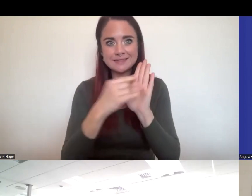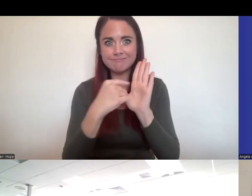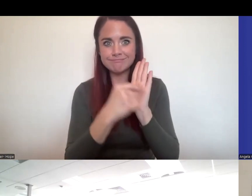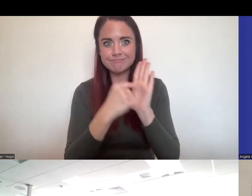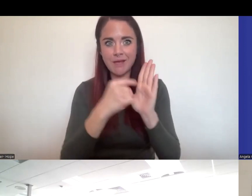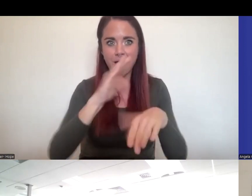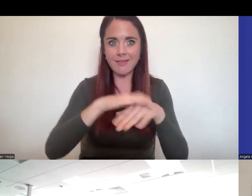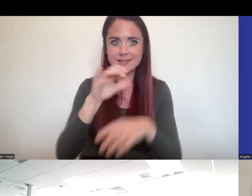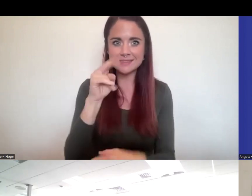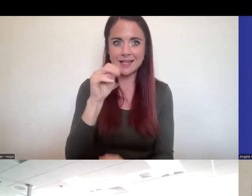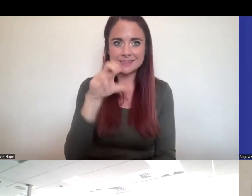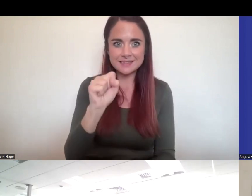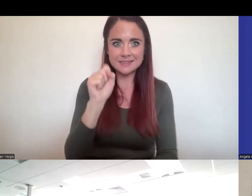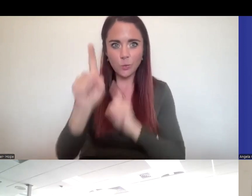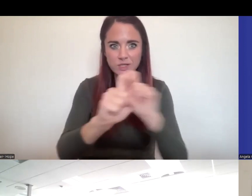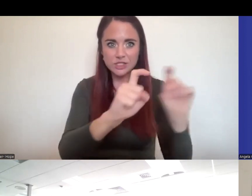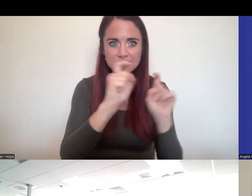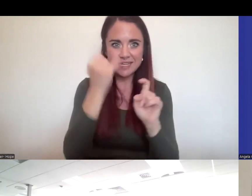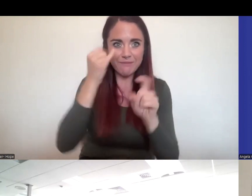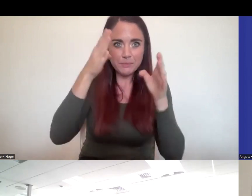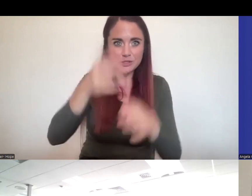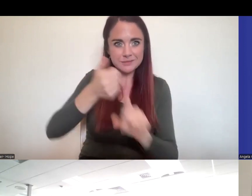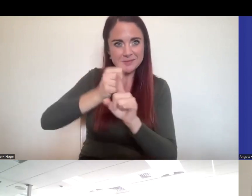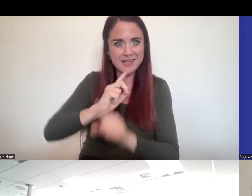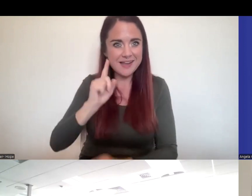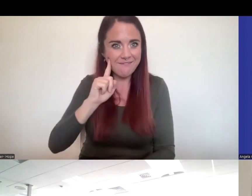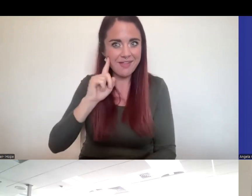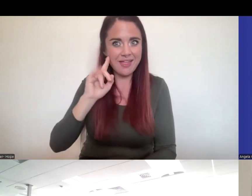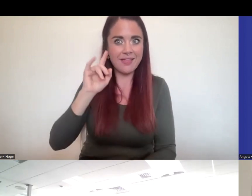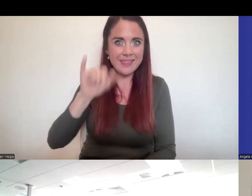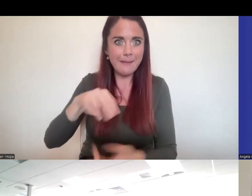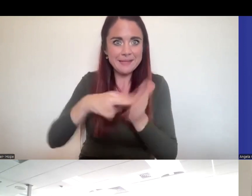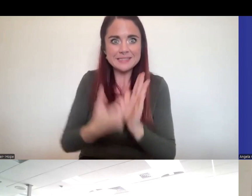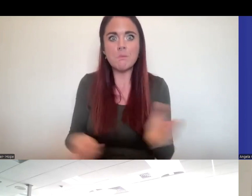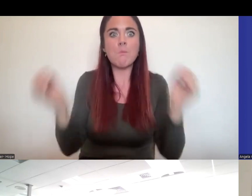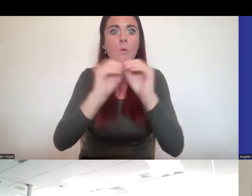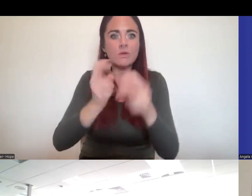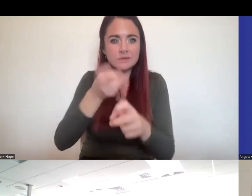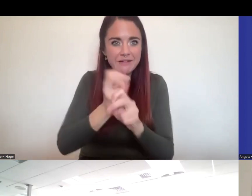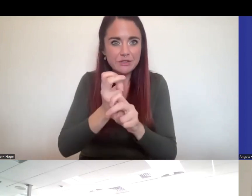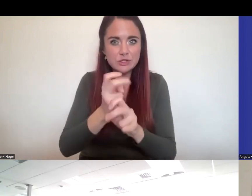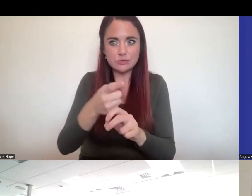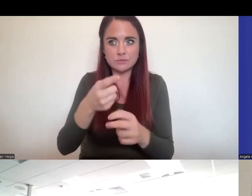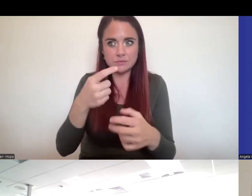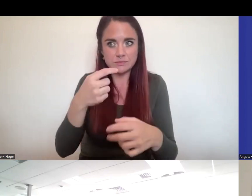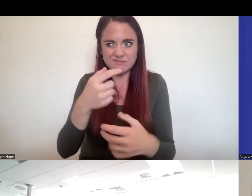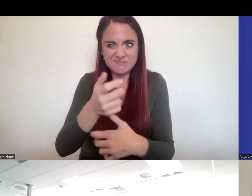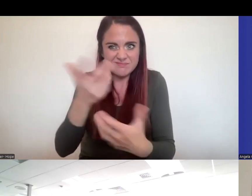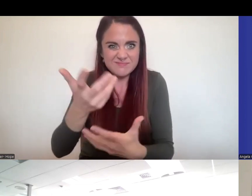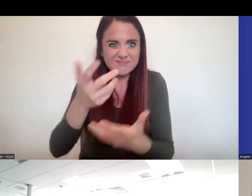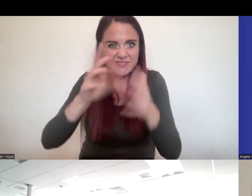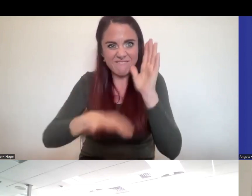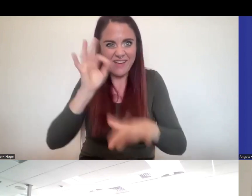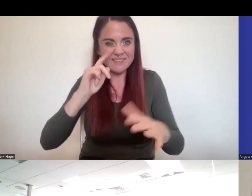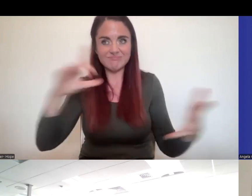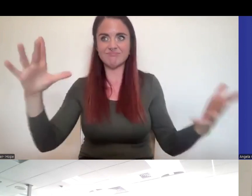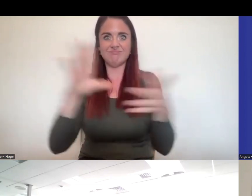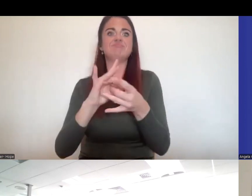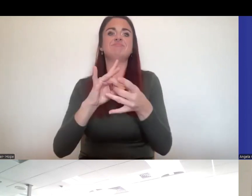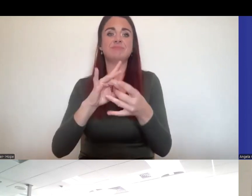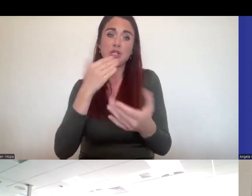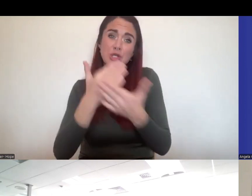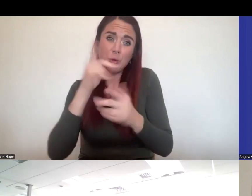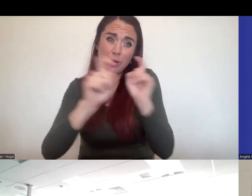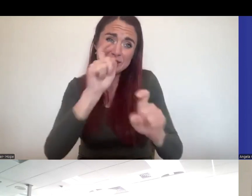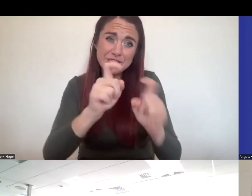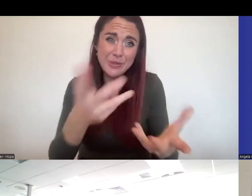as a question as to whether or not someone is deaf, which makes it very hard then to make that kind of correlation. But those are really good questions.